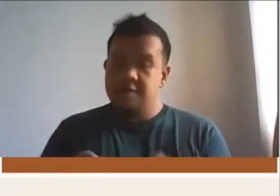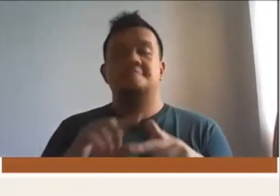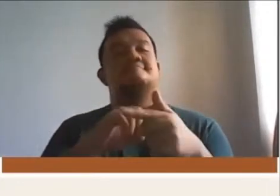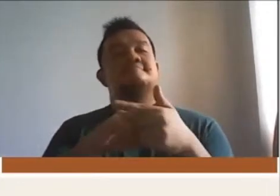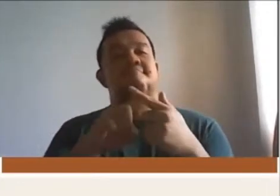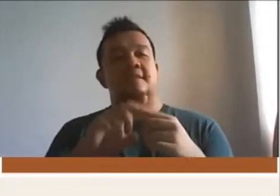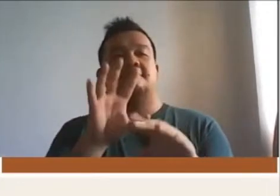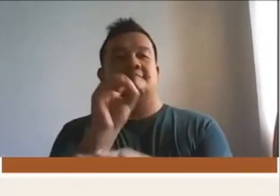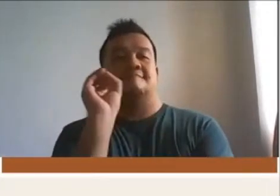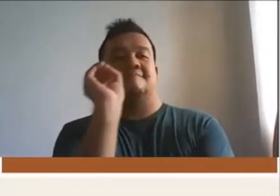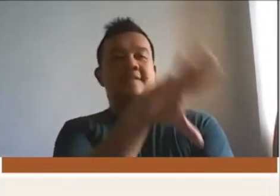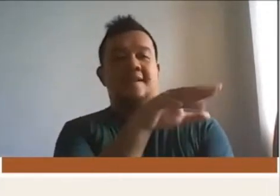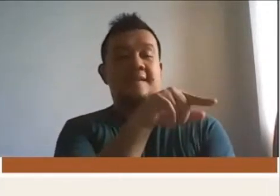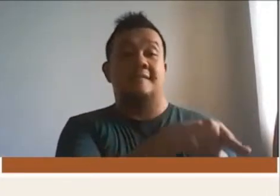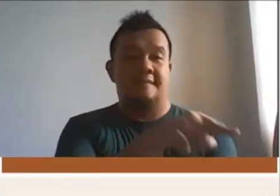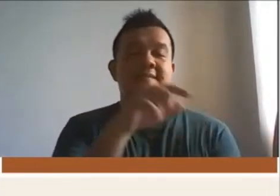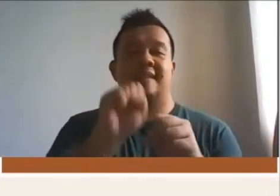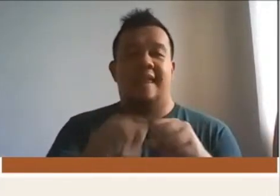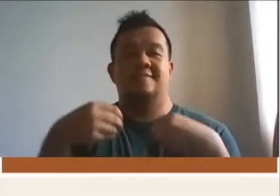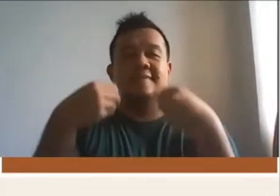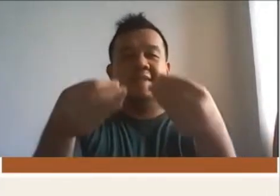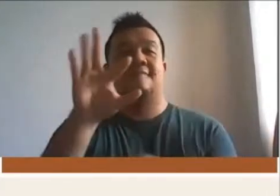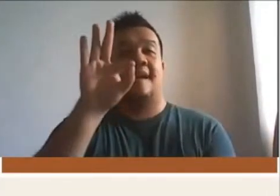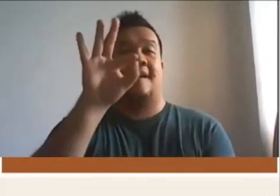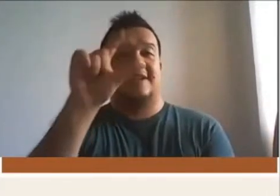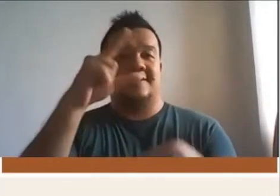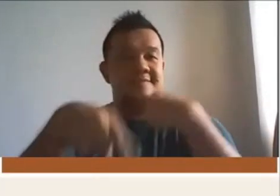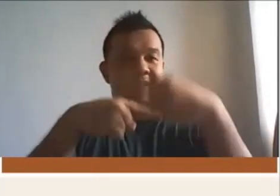we will give you FSL kits for that.